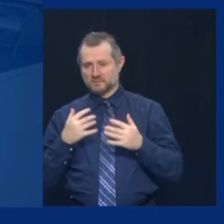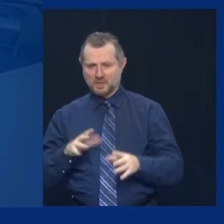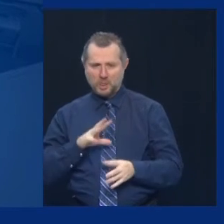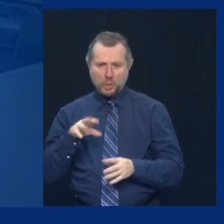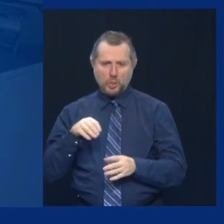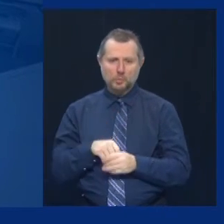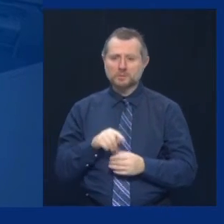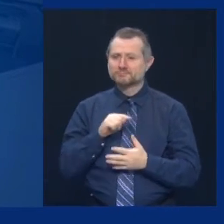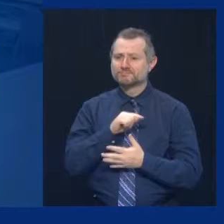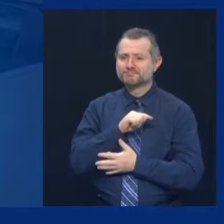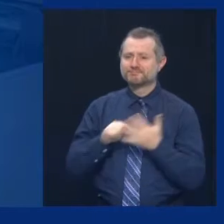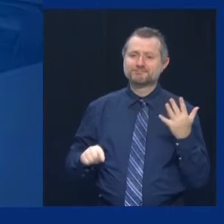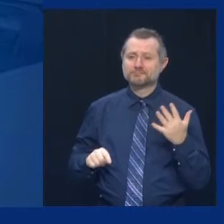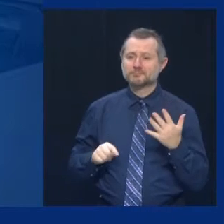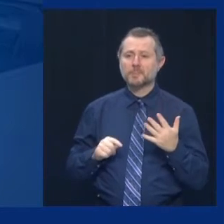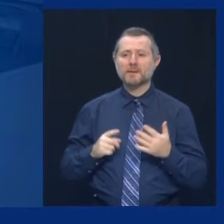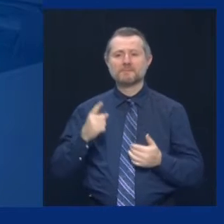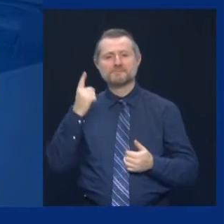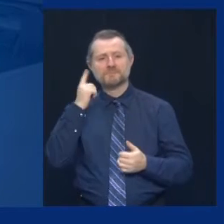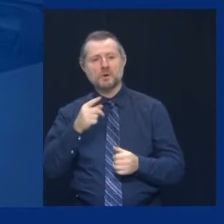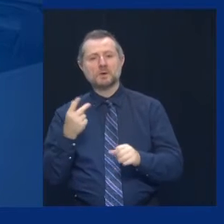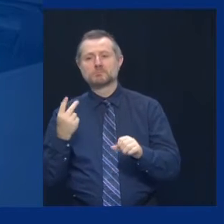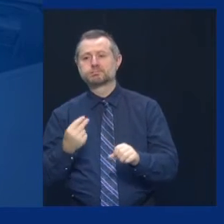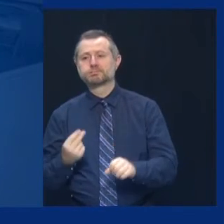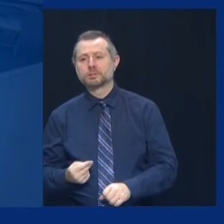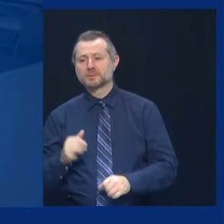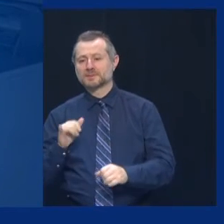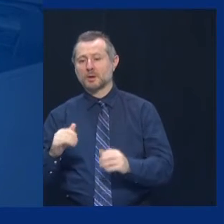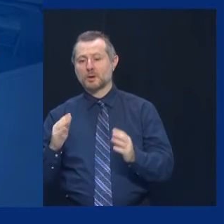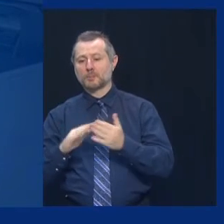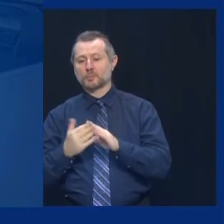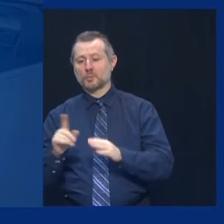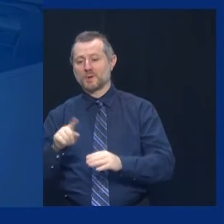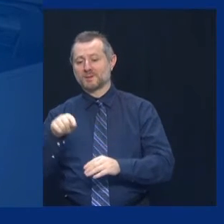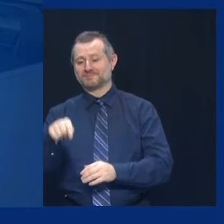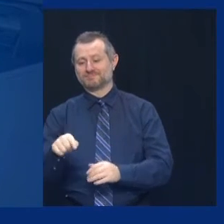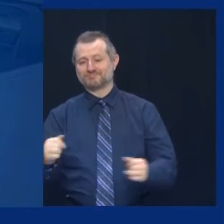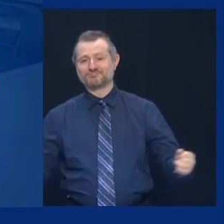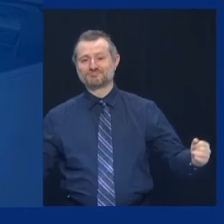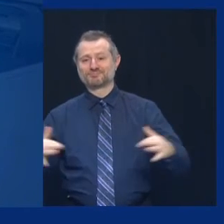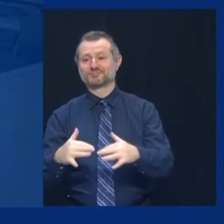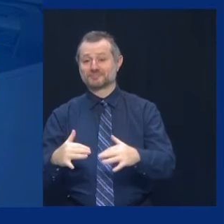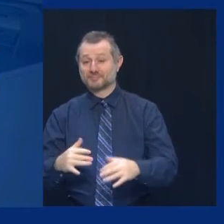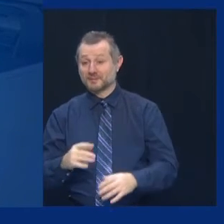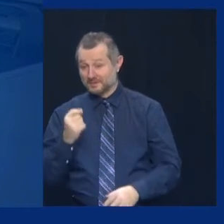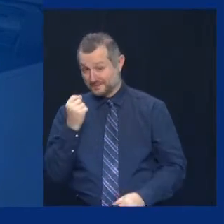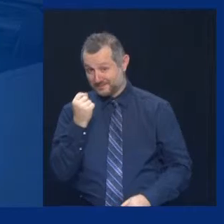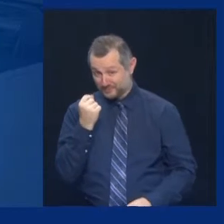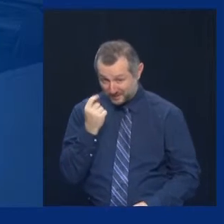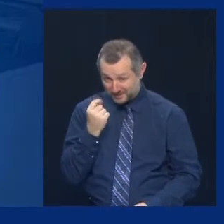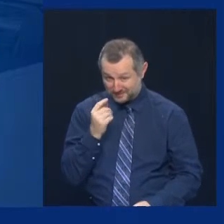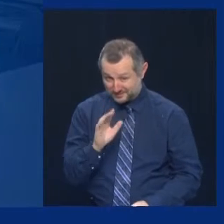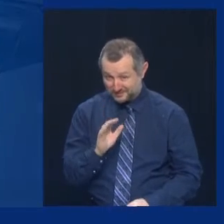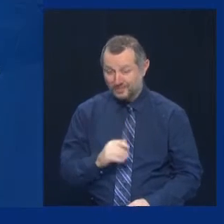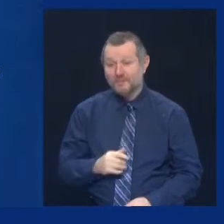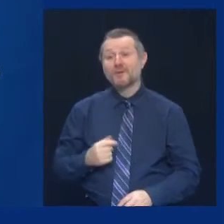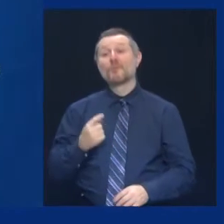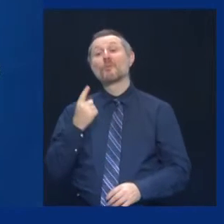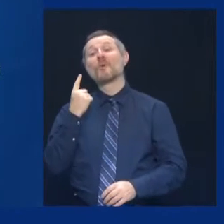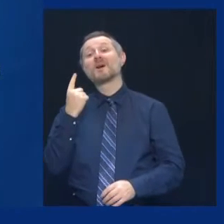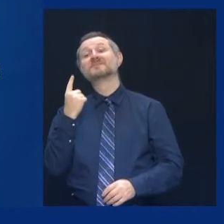do vaccinations for a community. We call them community vaccination kits. But in one shipping